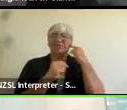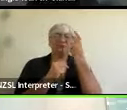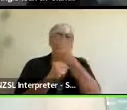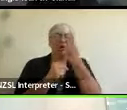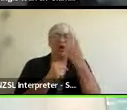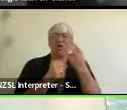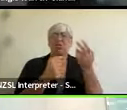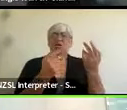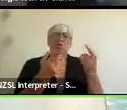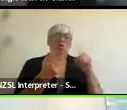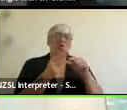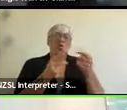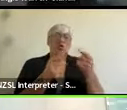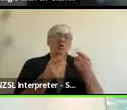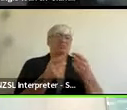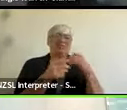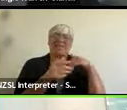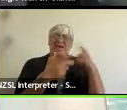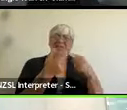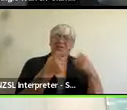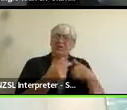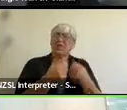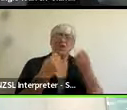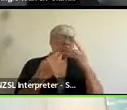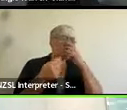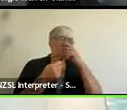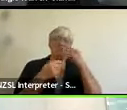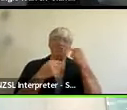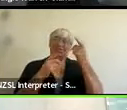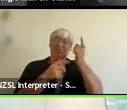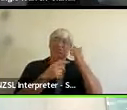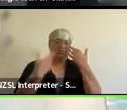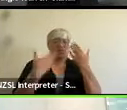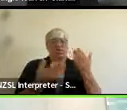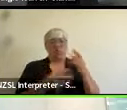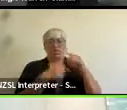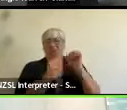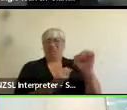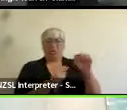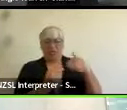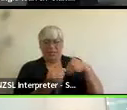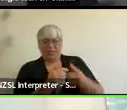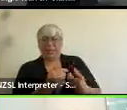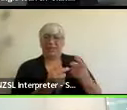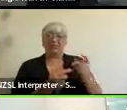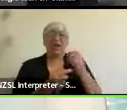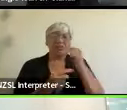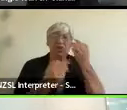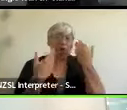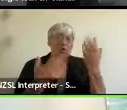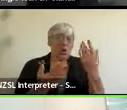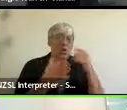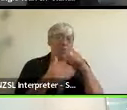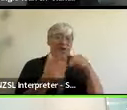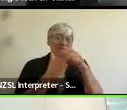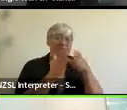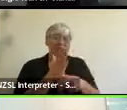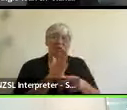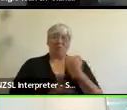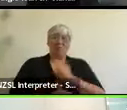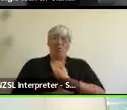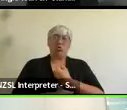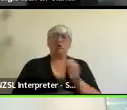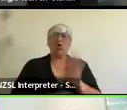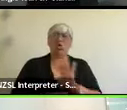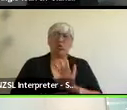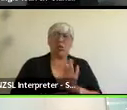There are a lot of teachers who don't understand the disability of the students that they have. But if they don't understand the disability of the students that they have, it's not their fault. They